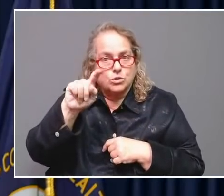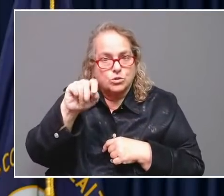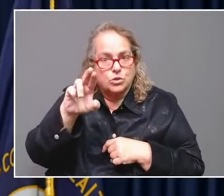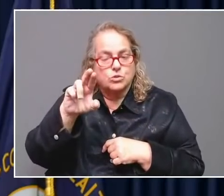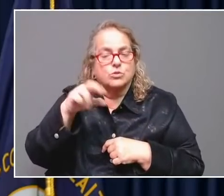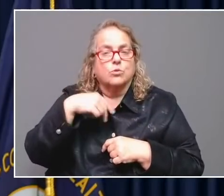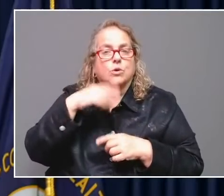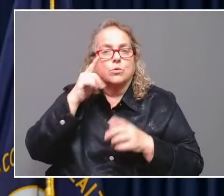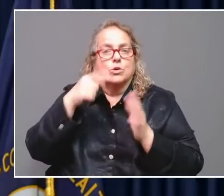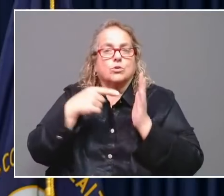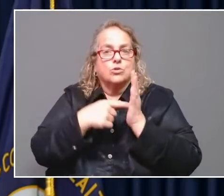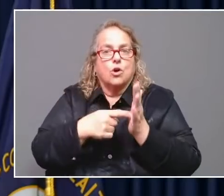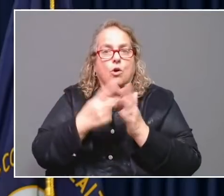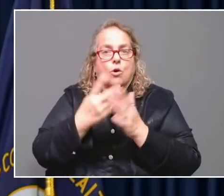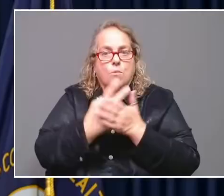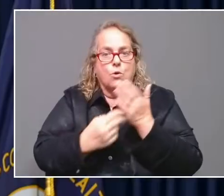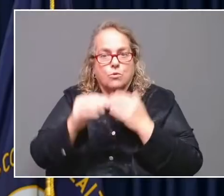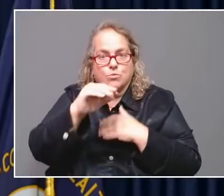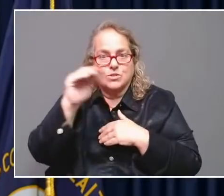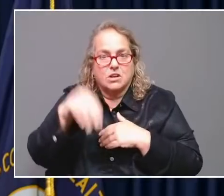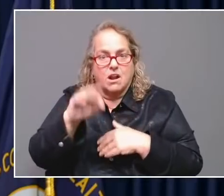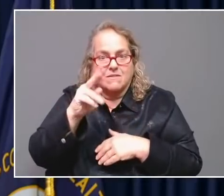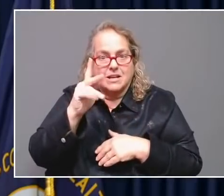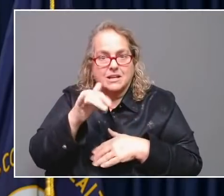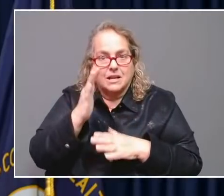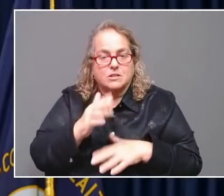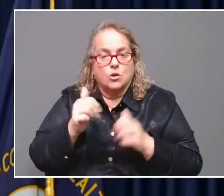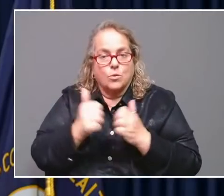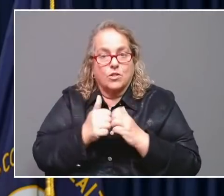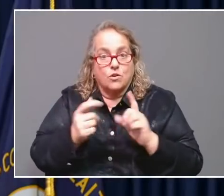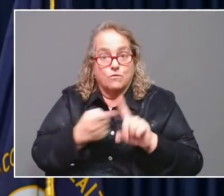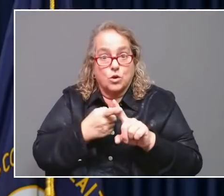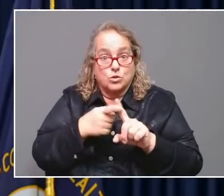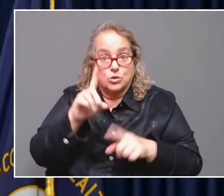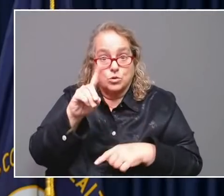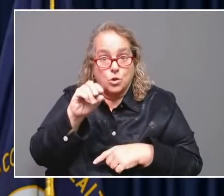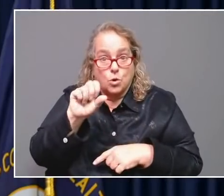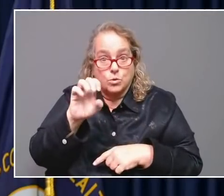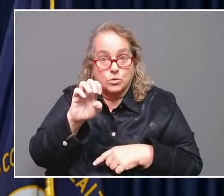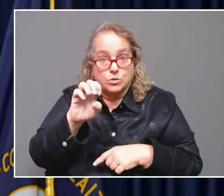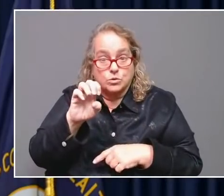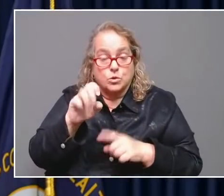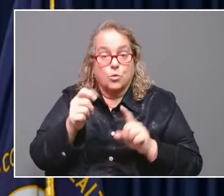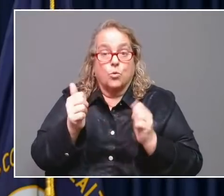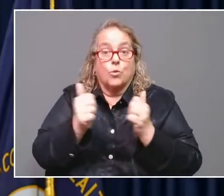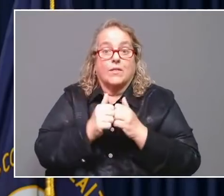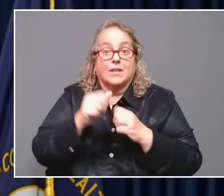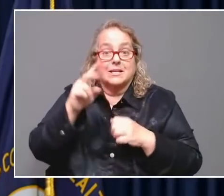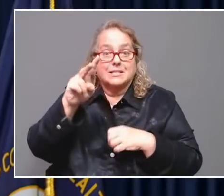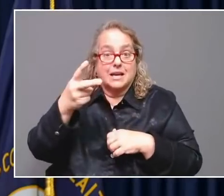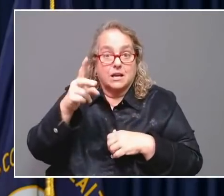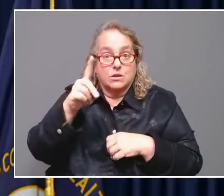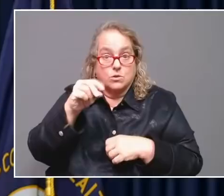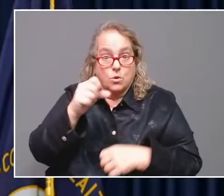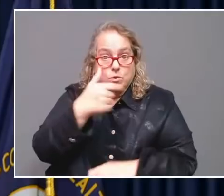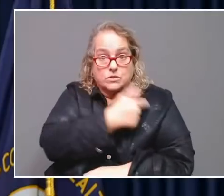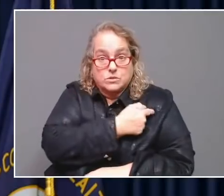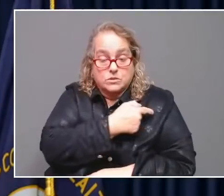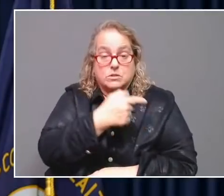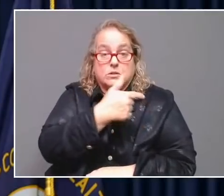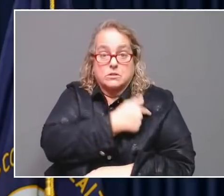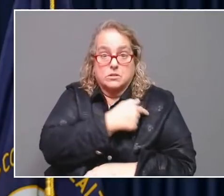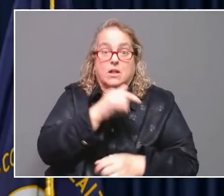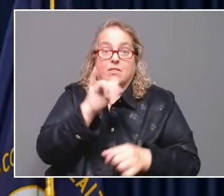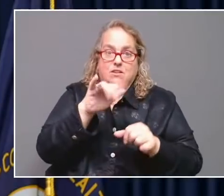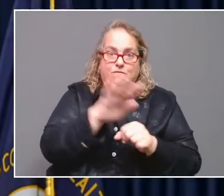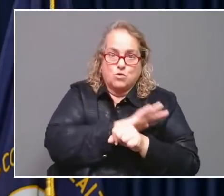both percentage of Kentuckians with a first dose, with a second dose, which is termed fully vaccinated, and